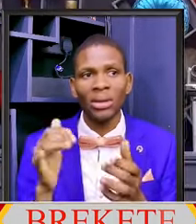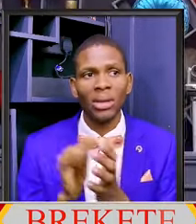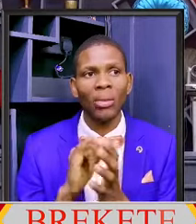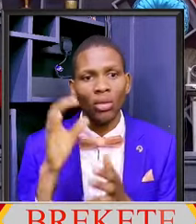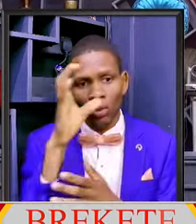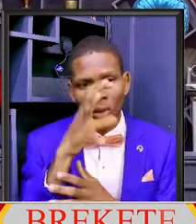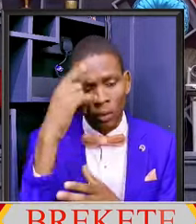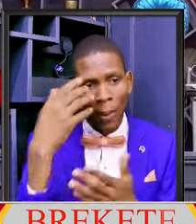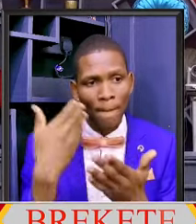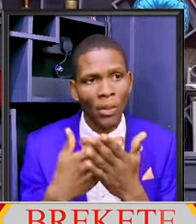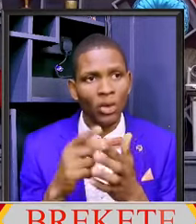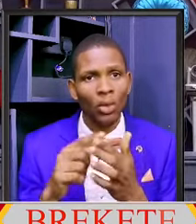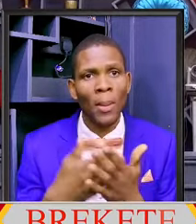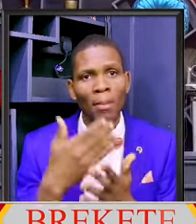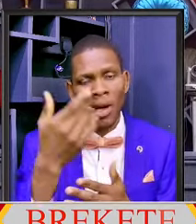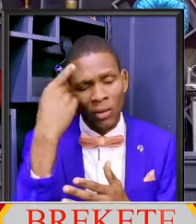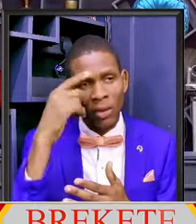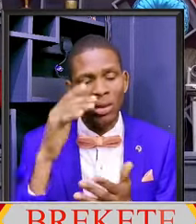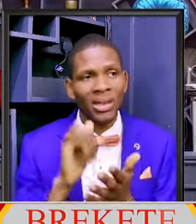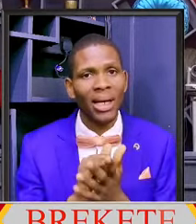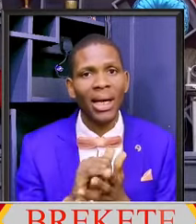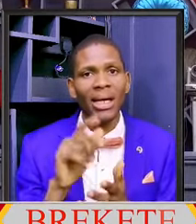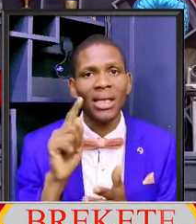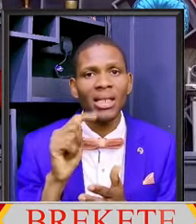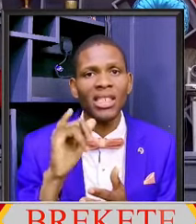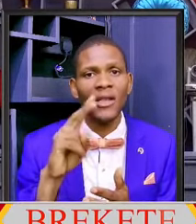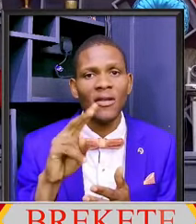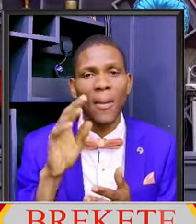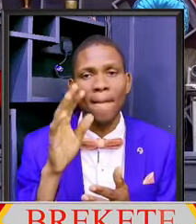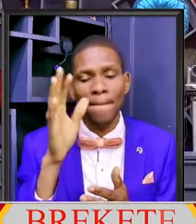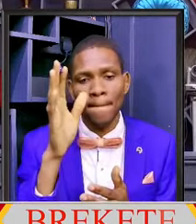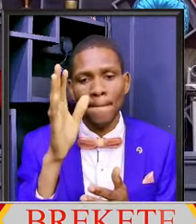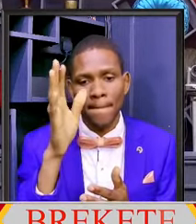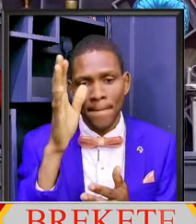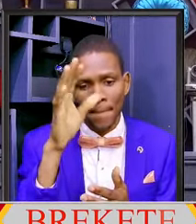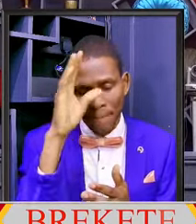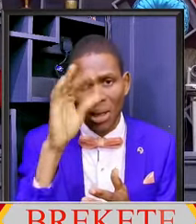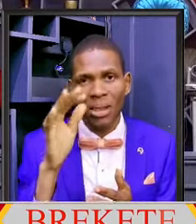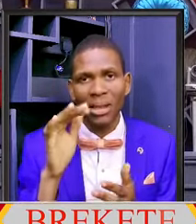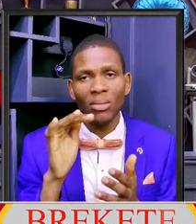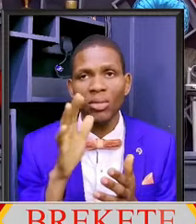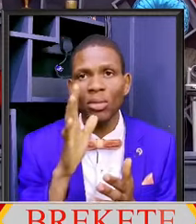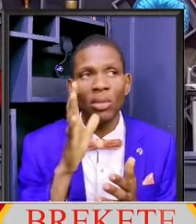look for money to buy for that TV man, that farmer. Mommy Gio, don't bring